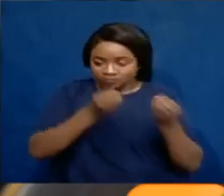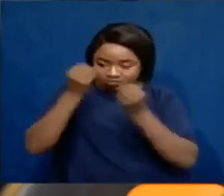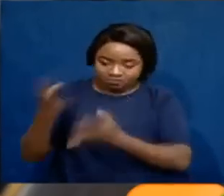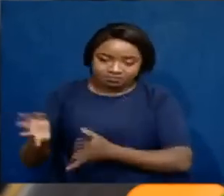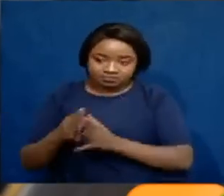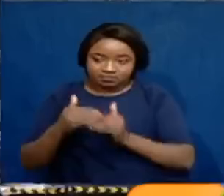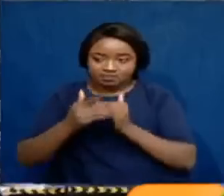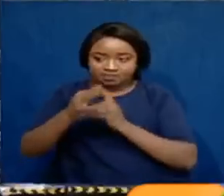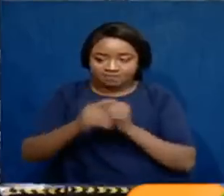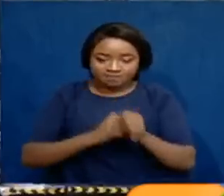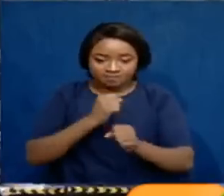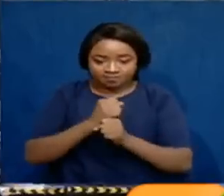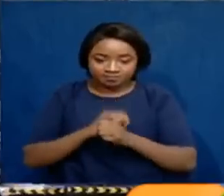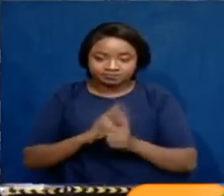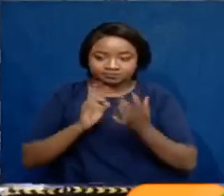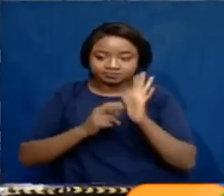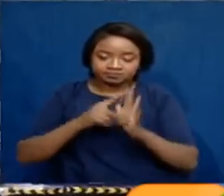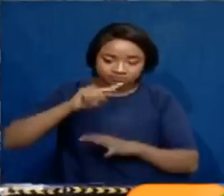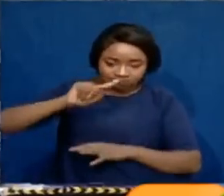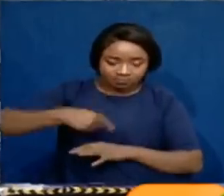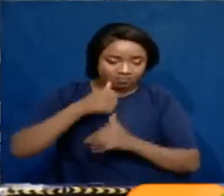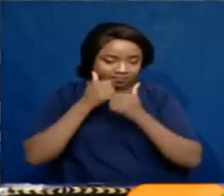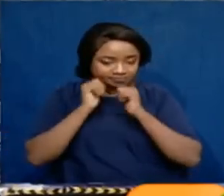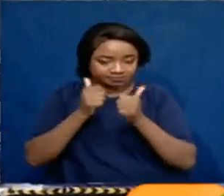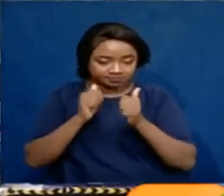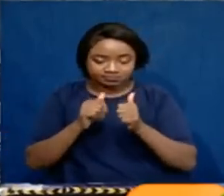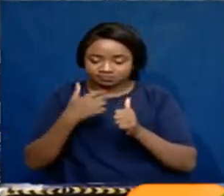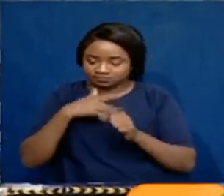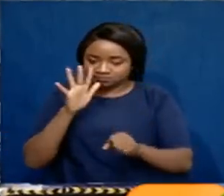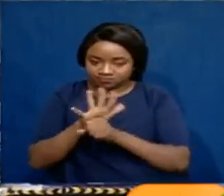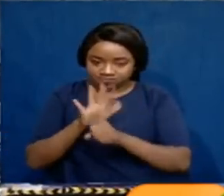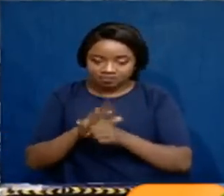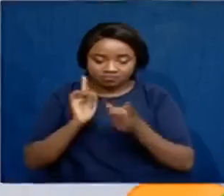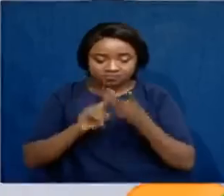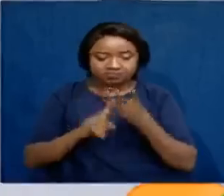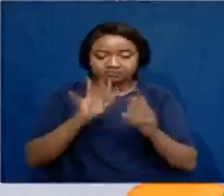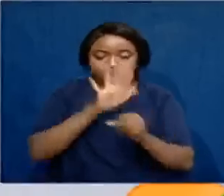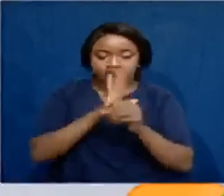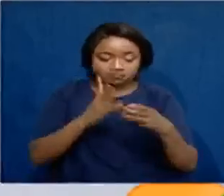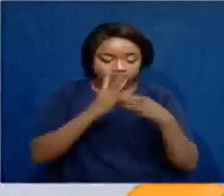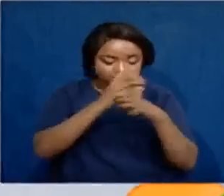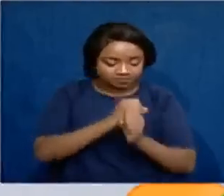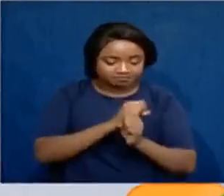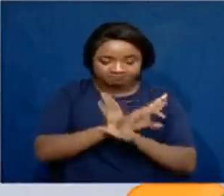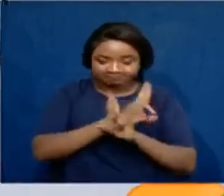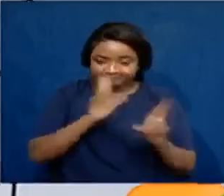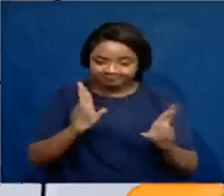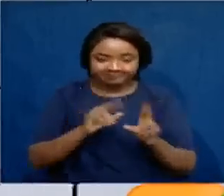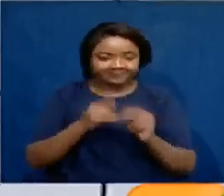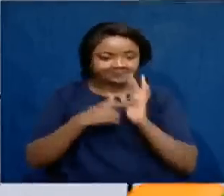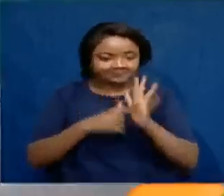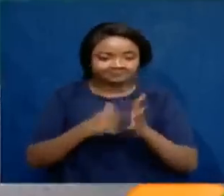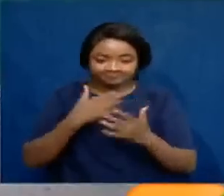in the next coming years. Mm-hmm. So demand is okay. Most circles are on board with us. They have showed interest. They have